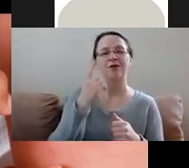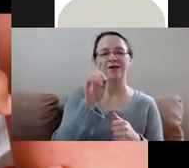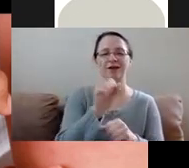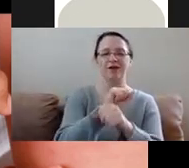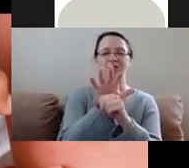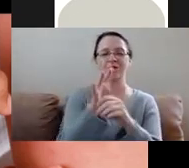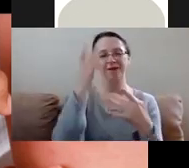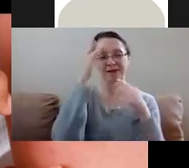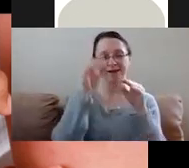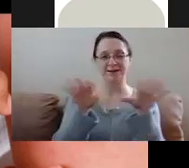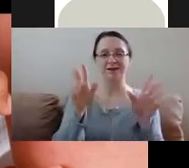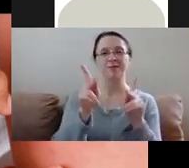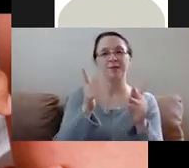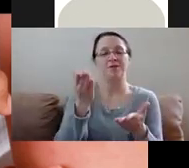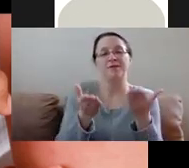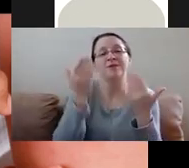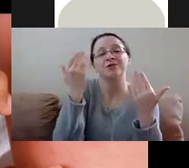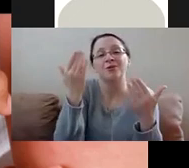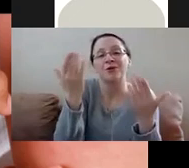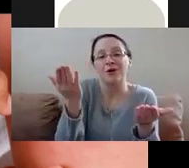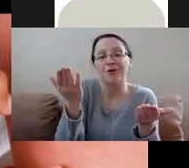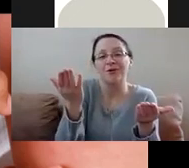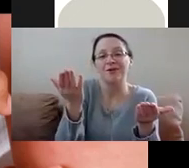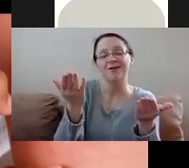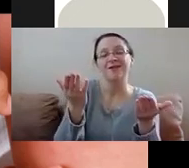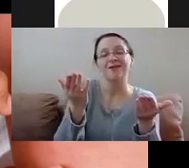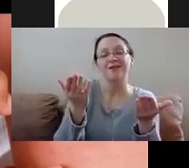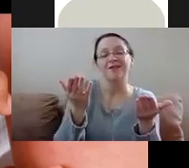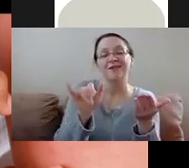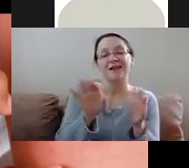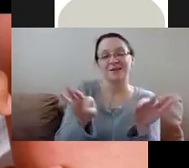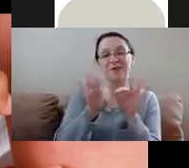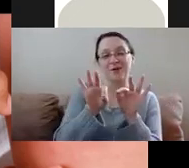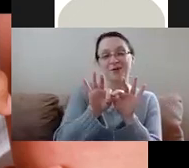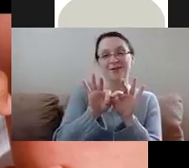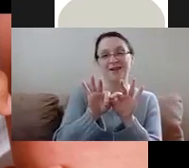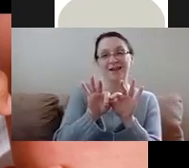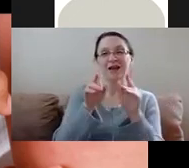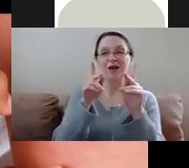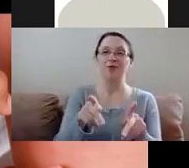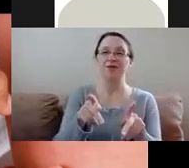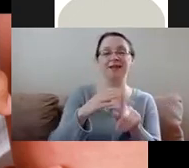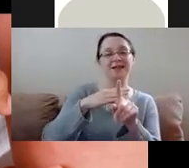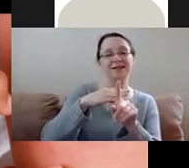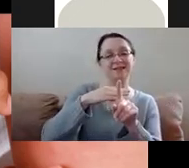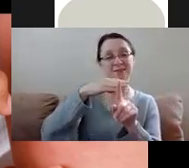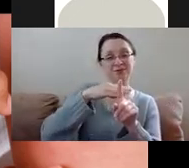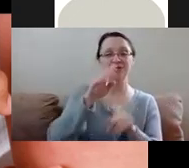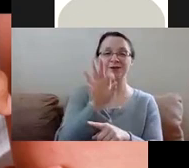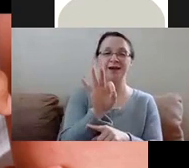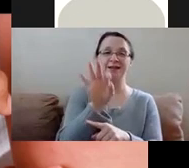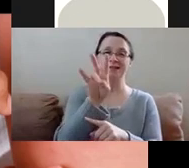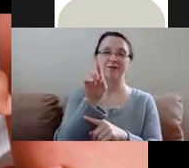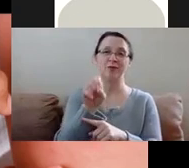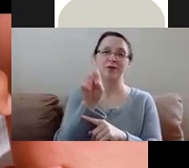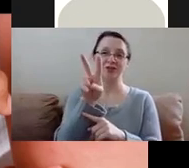You know, people may not be aware if you Exactly. fevers. You could imagine that somebody's basal temperature might be 97.2, and then that